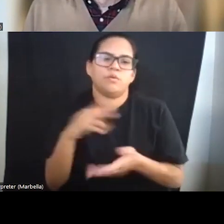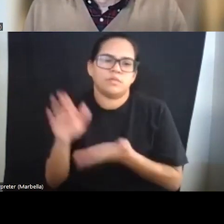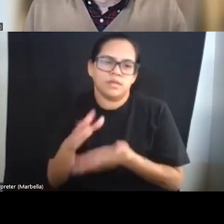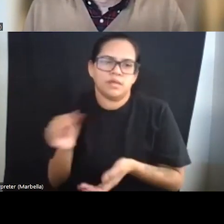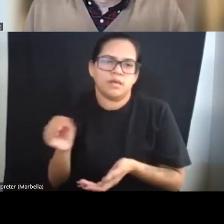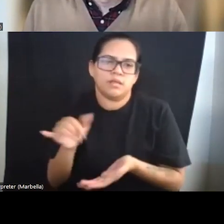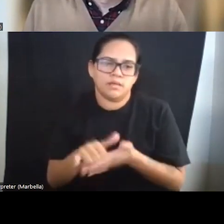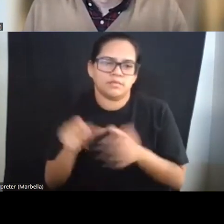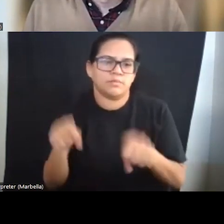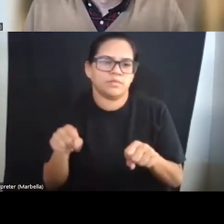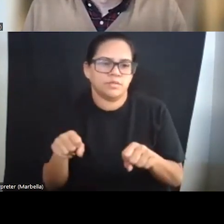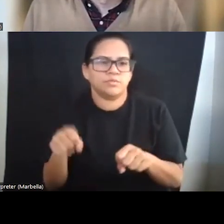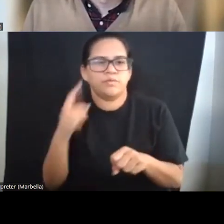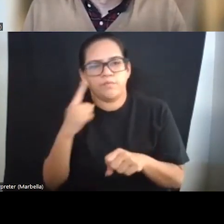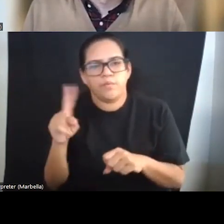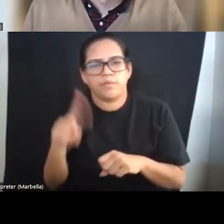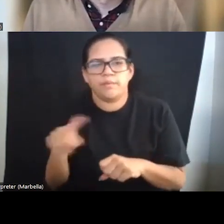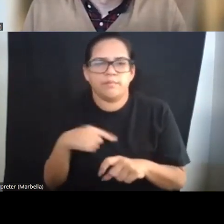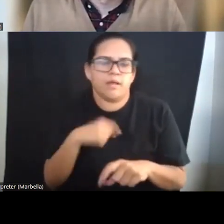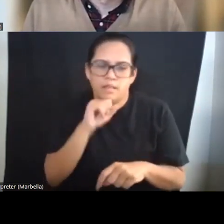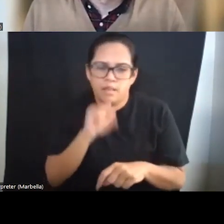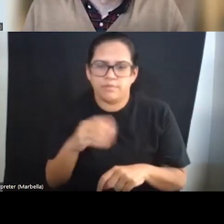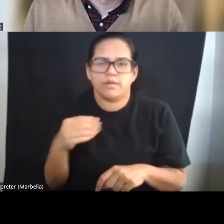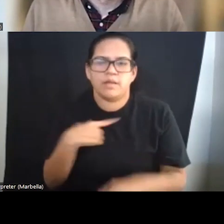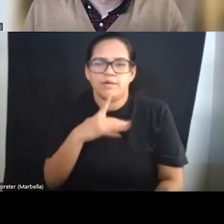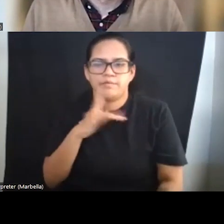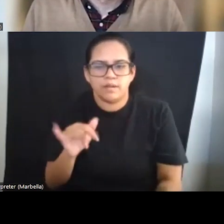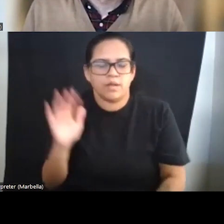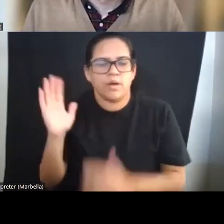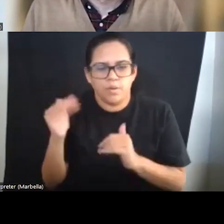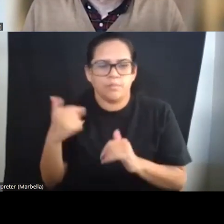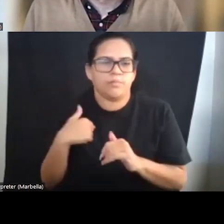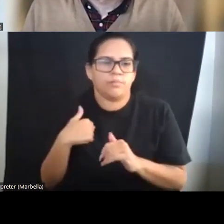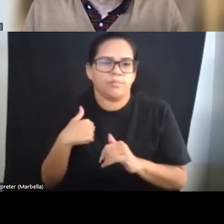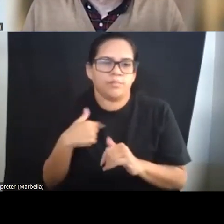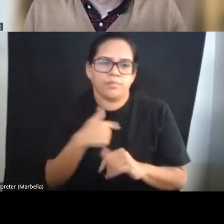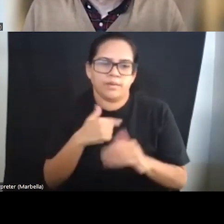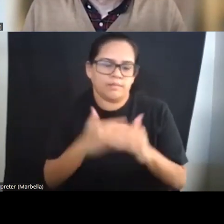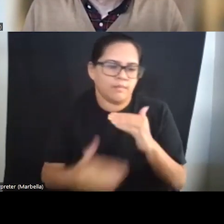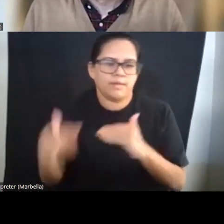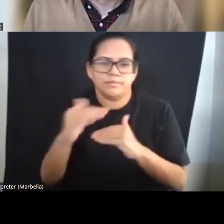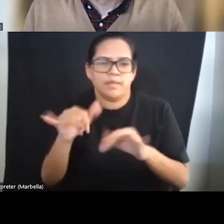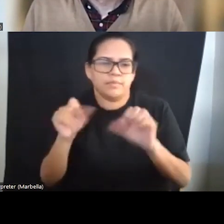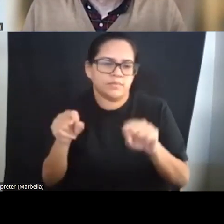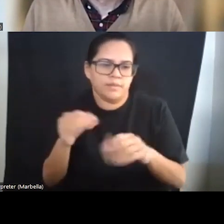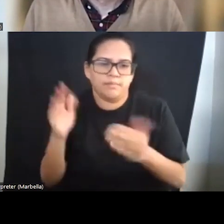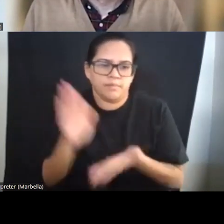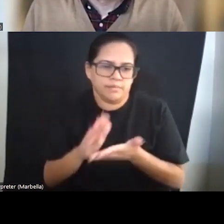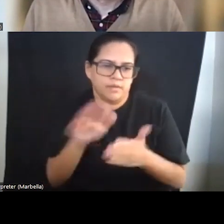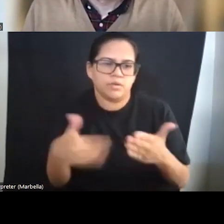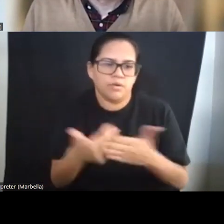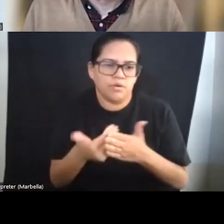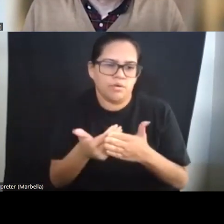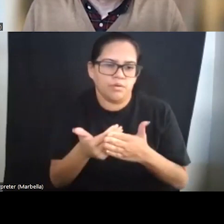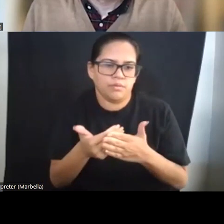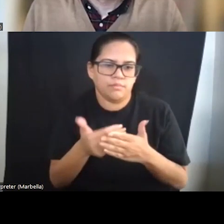of the potential for them that I love. And I really hope that we maximize that potential and minimize all of